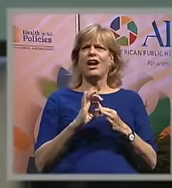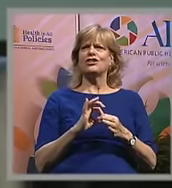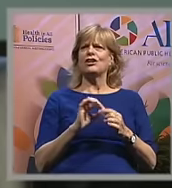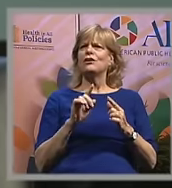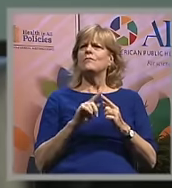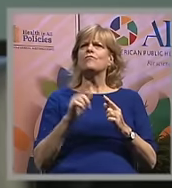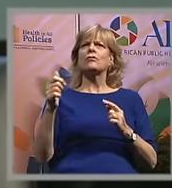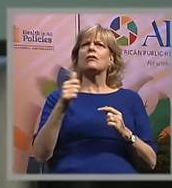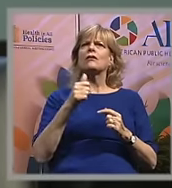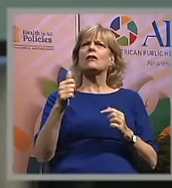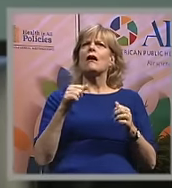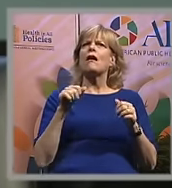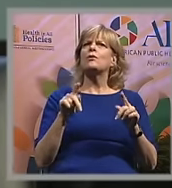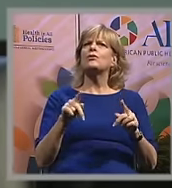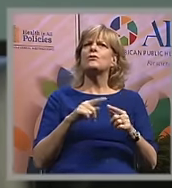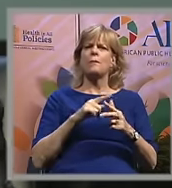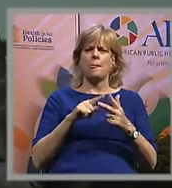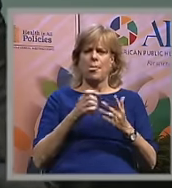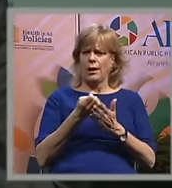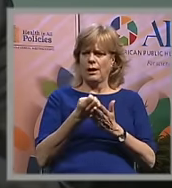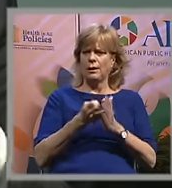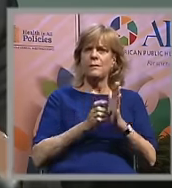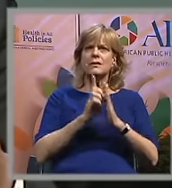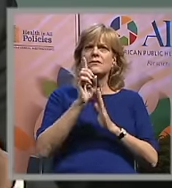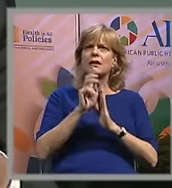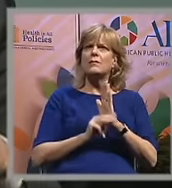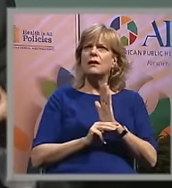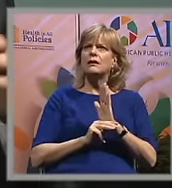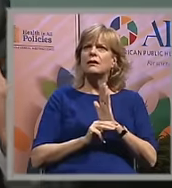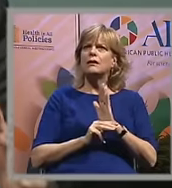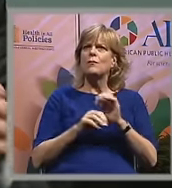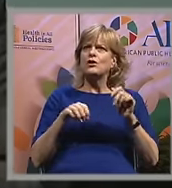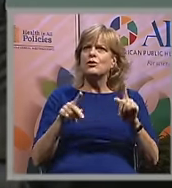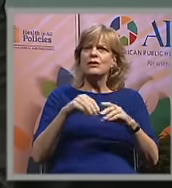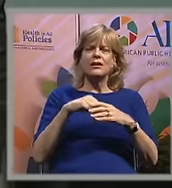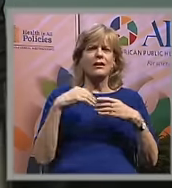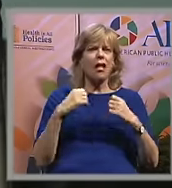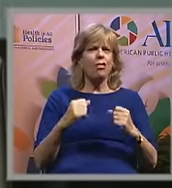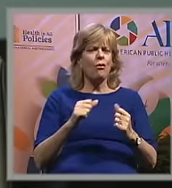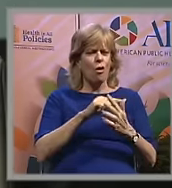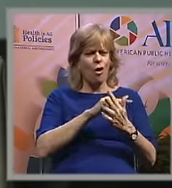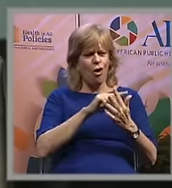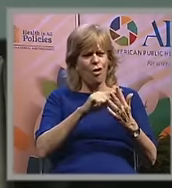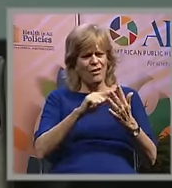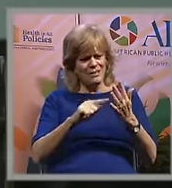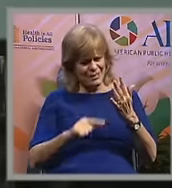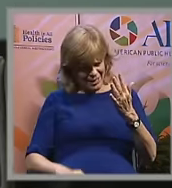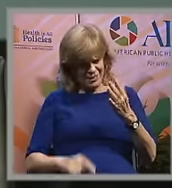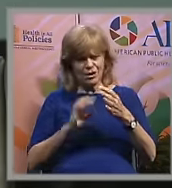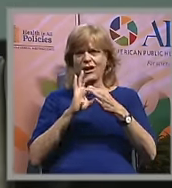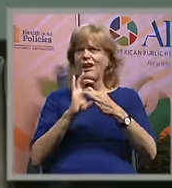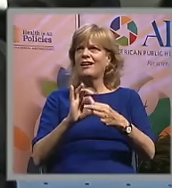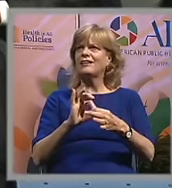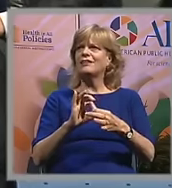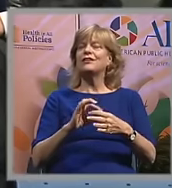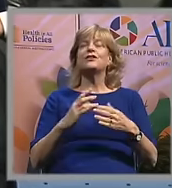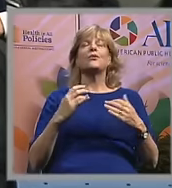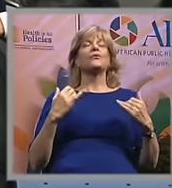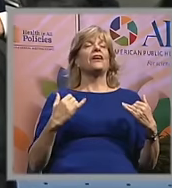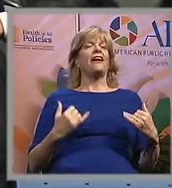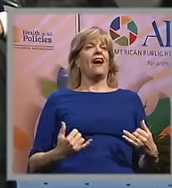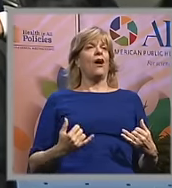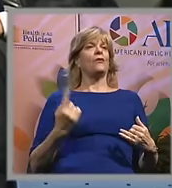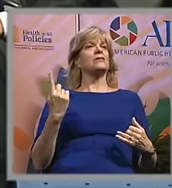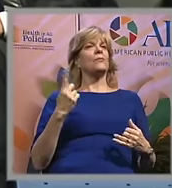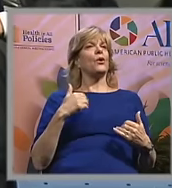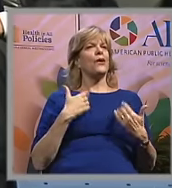to transit opportunities or economic development opportunities in health, that all of these things are connected. And so now, as somebody